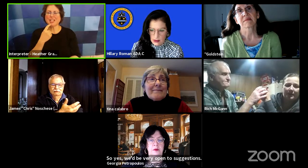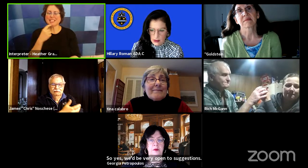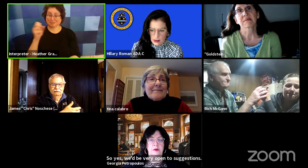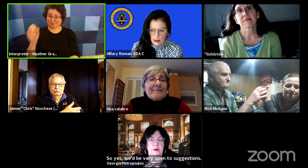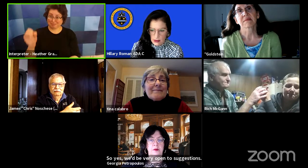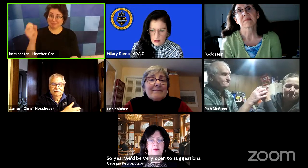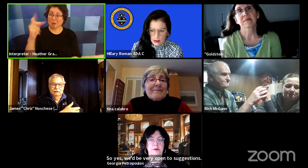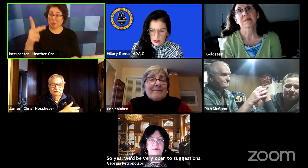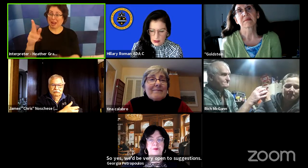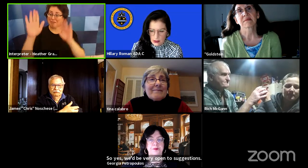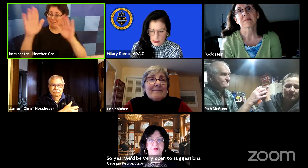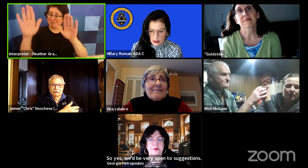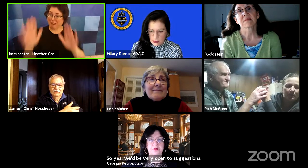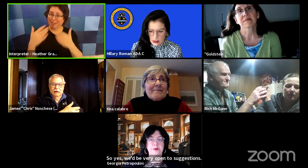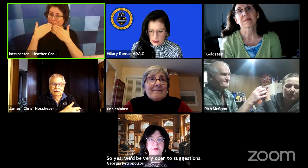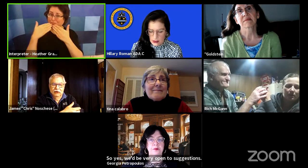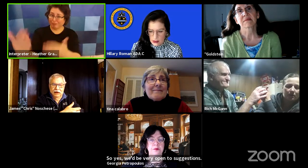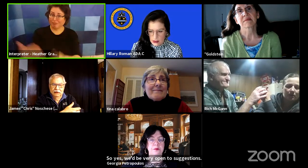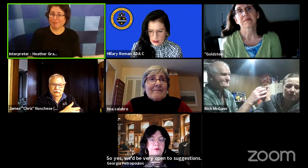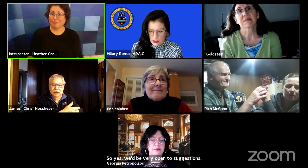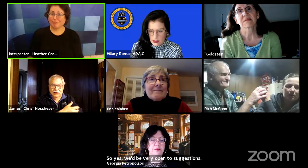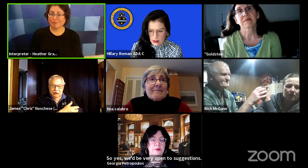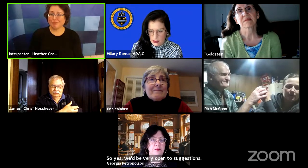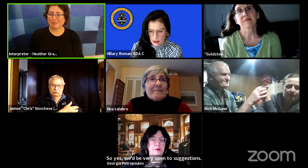Okay, great.